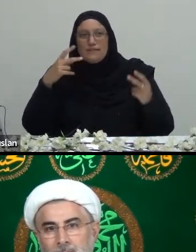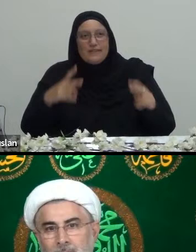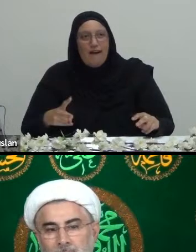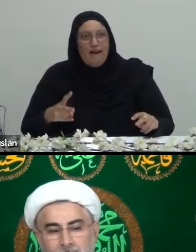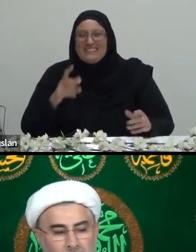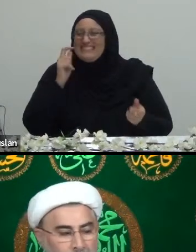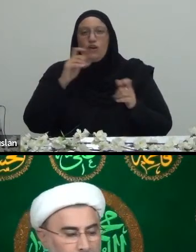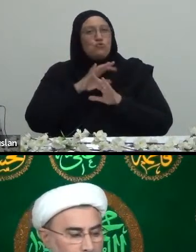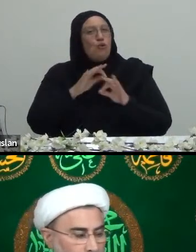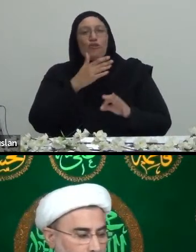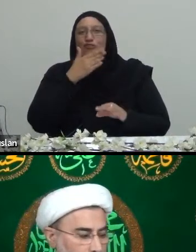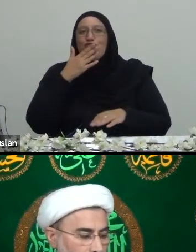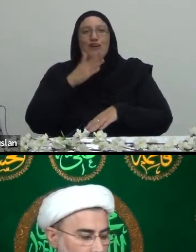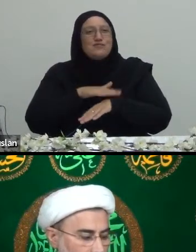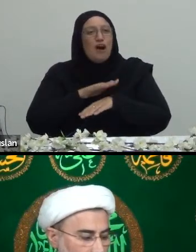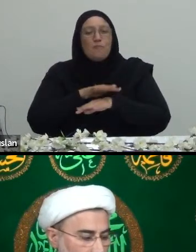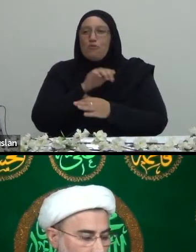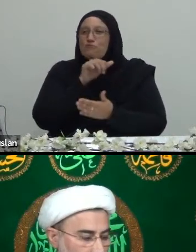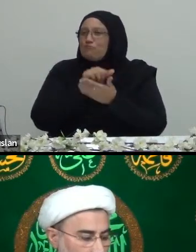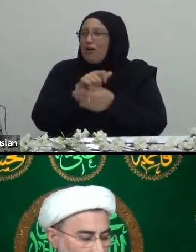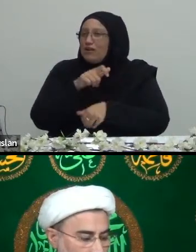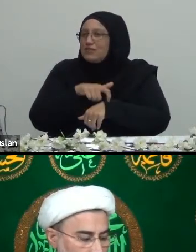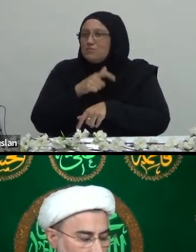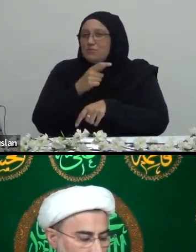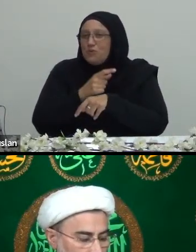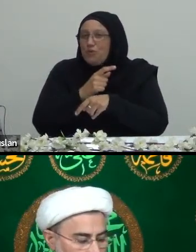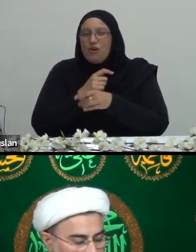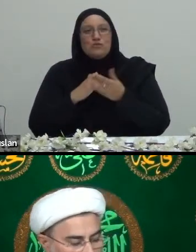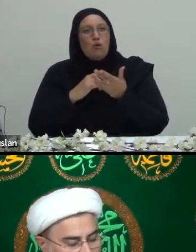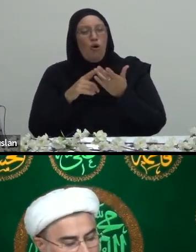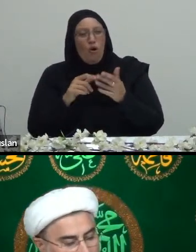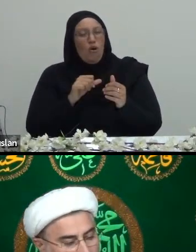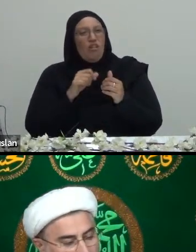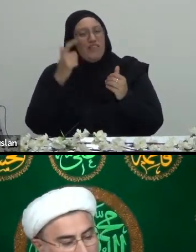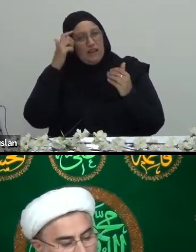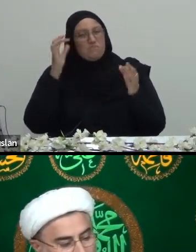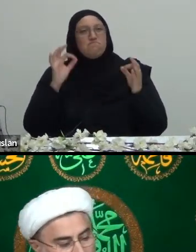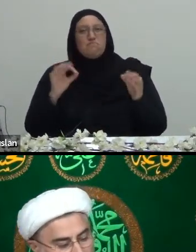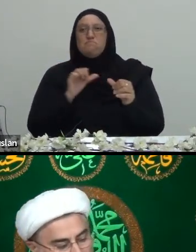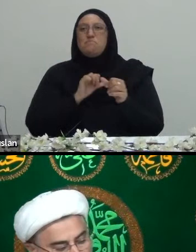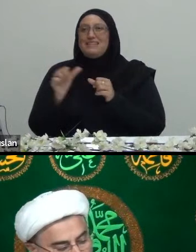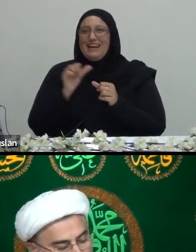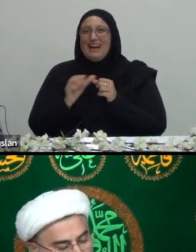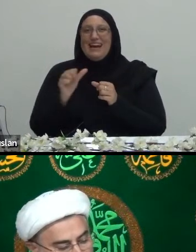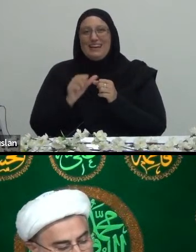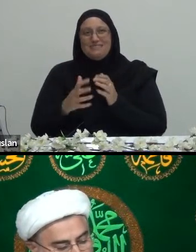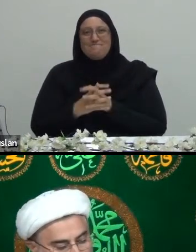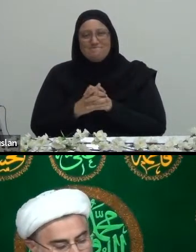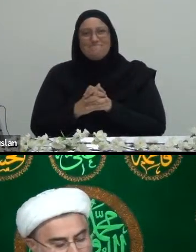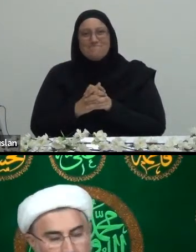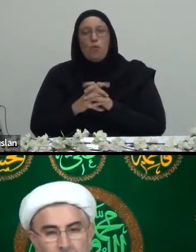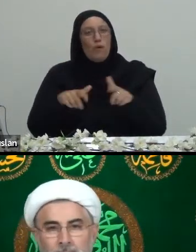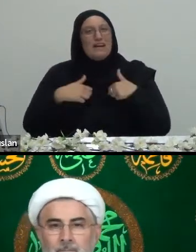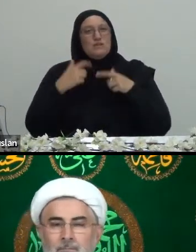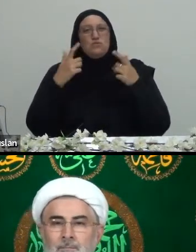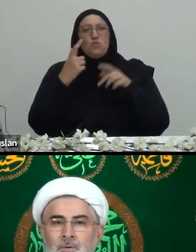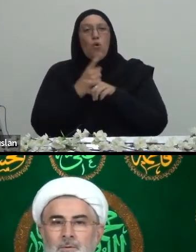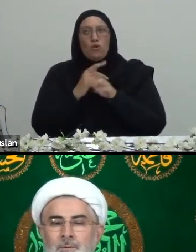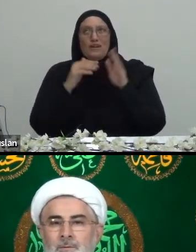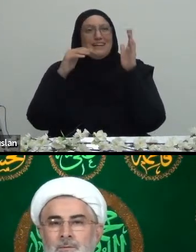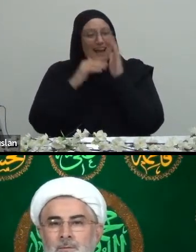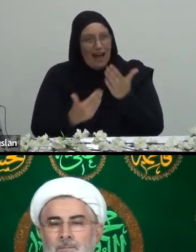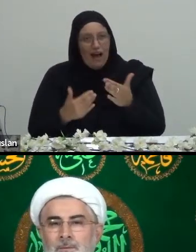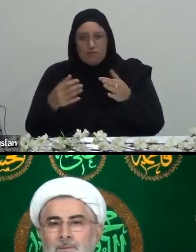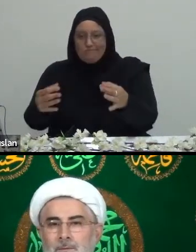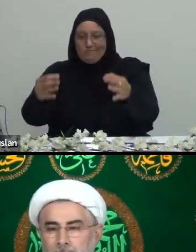that the significant party in this discussion is not available because they're usually deceased. Inshallah, we can help